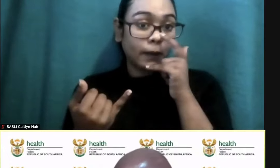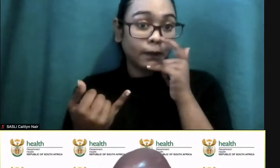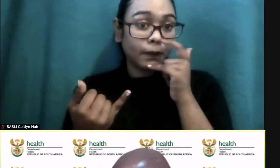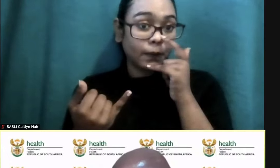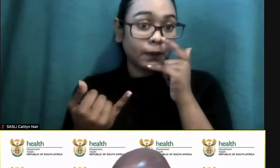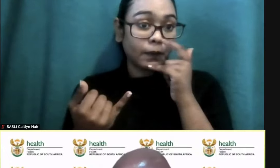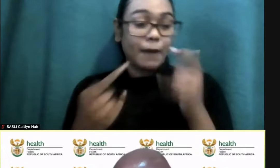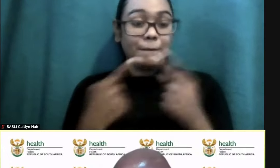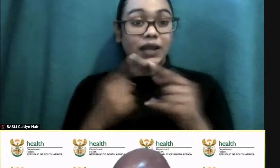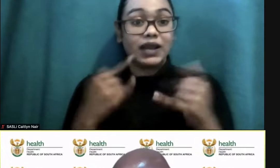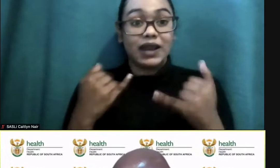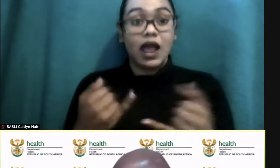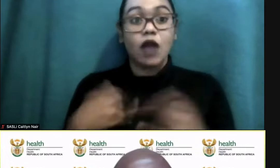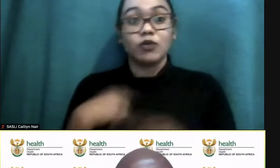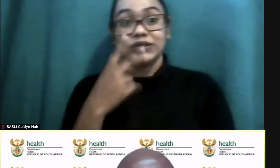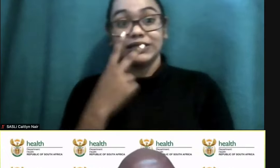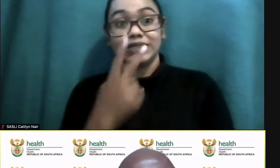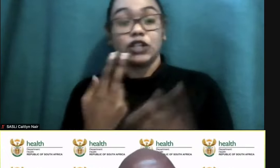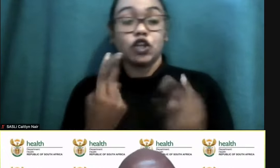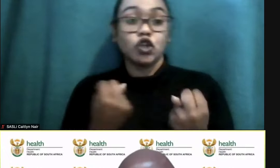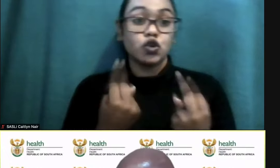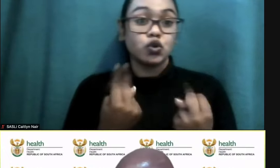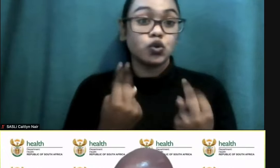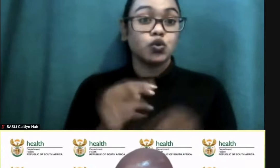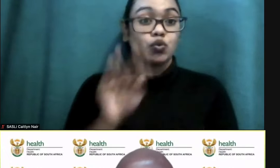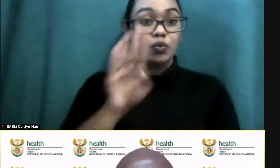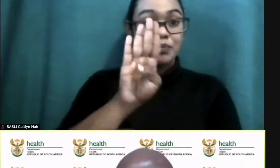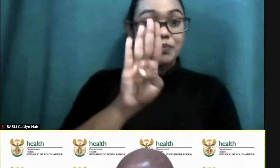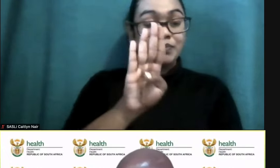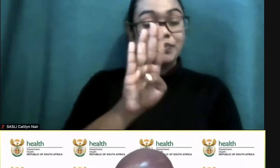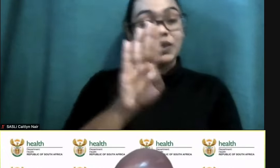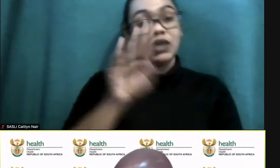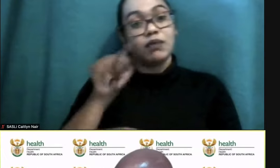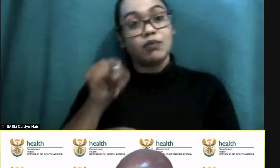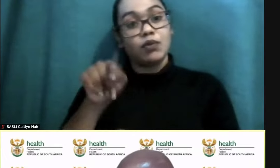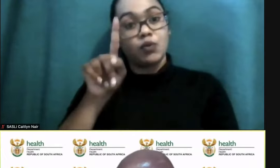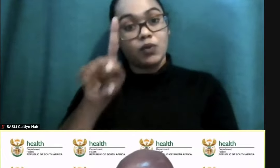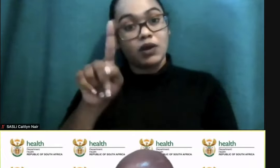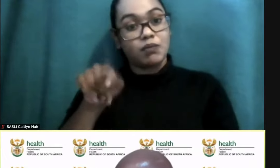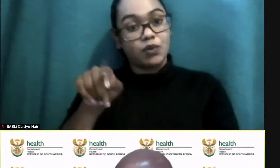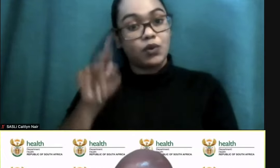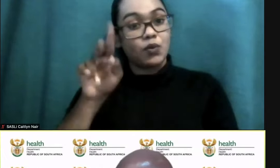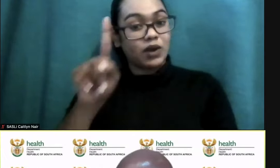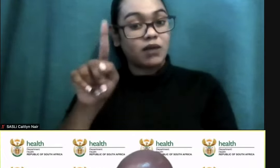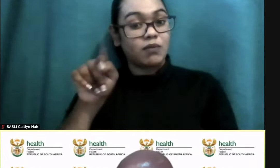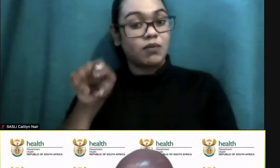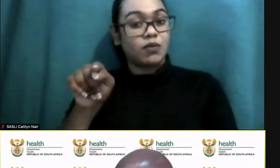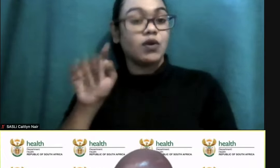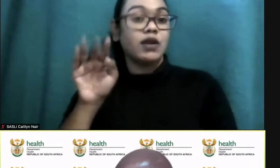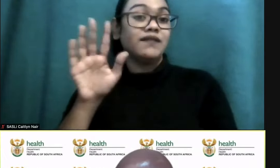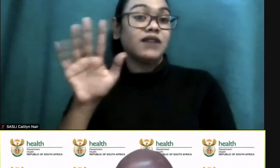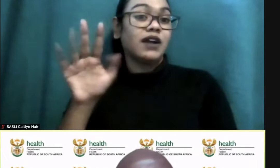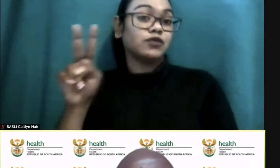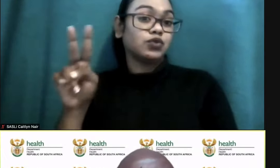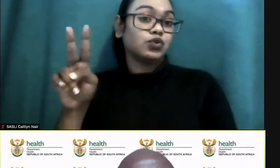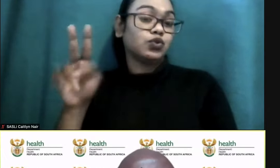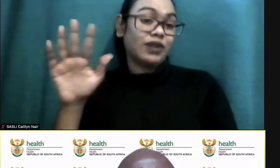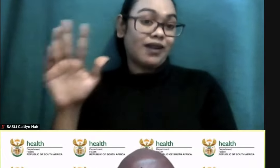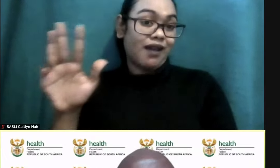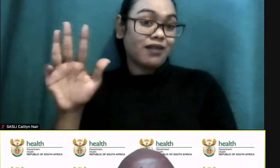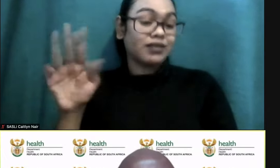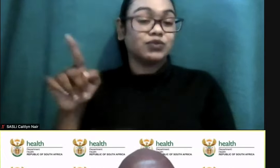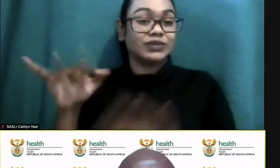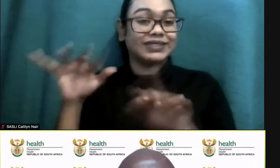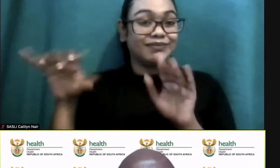now there's a new variant which is clearly been identified. So it just